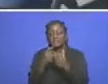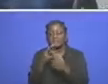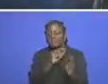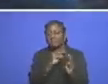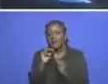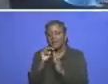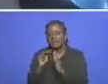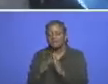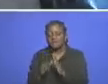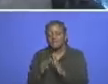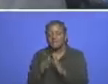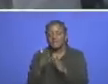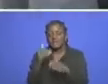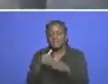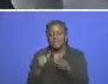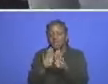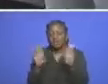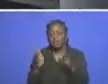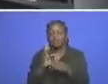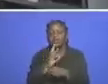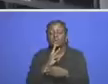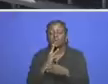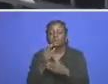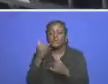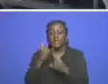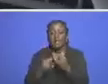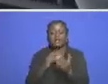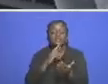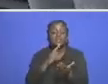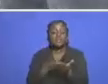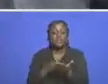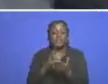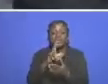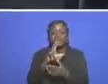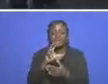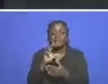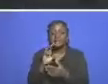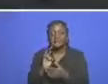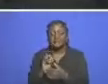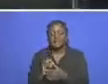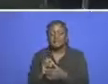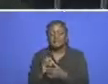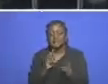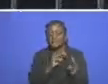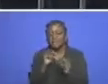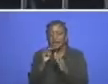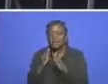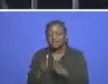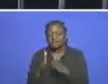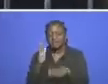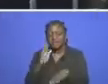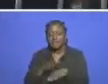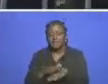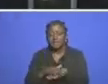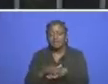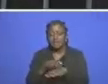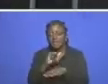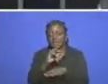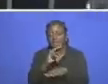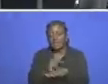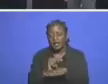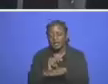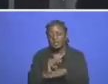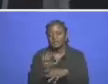report, some 357 migrants were being detained at a facility on the island as they were apprehended at sea and deemed